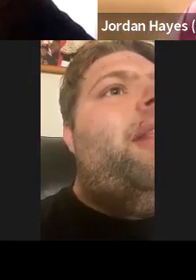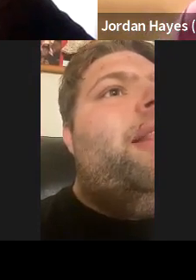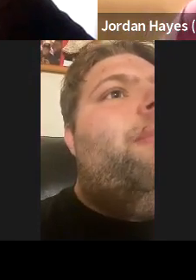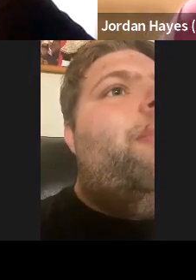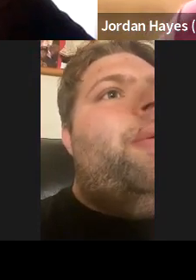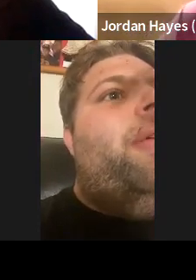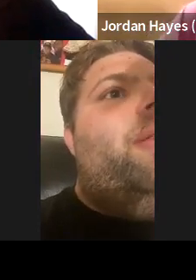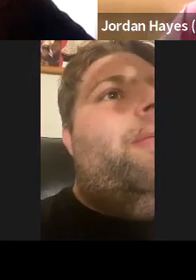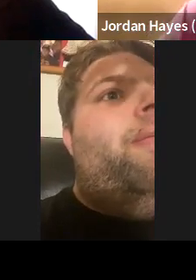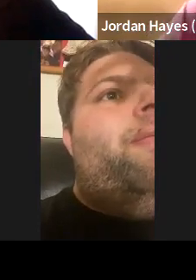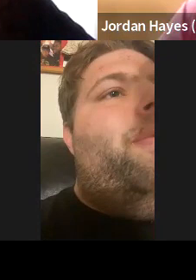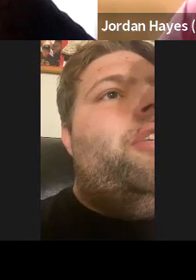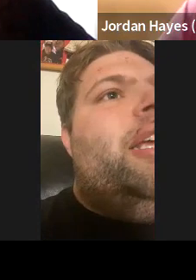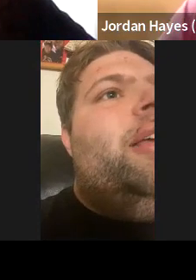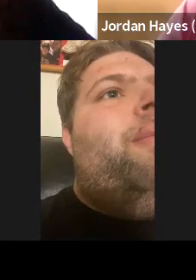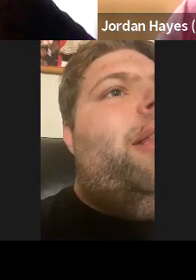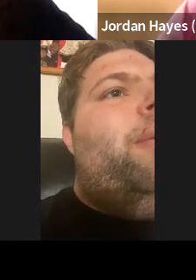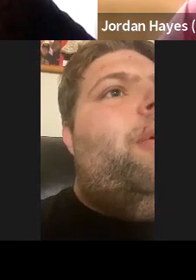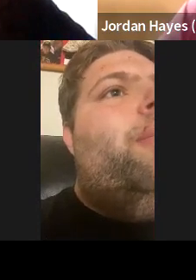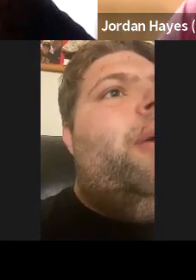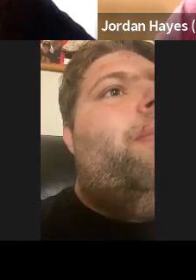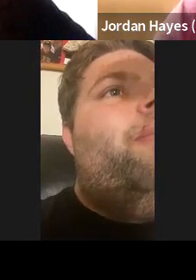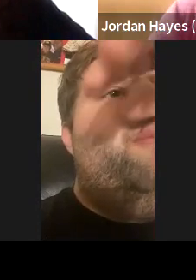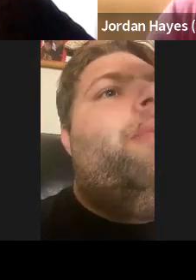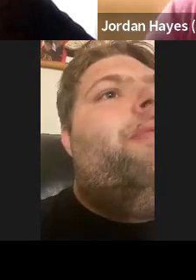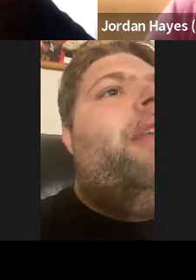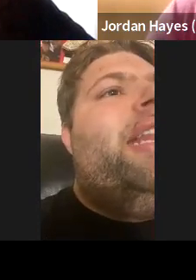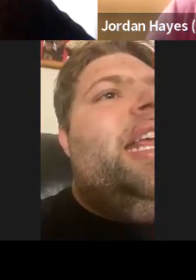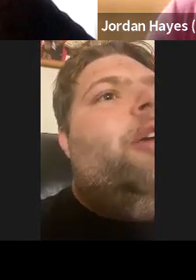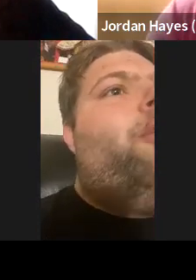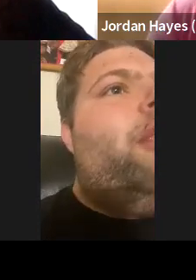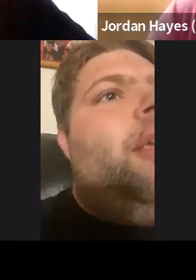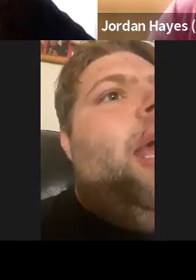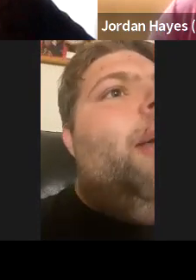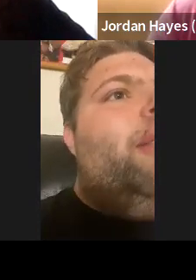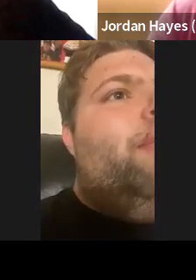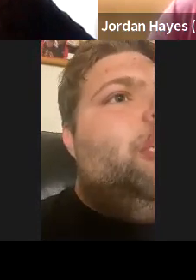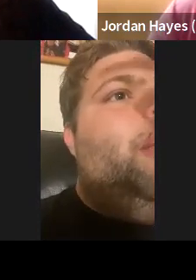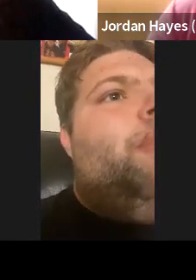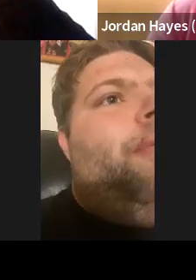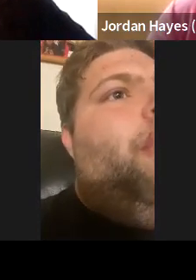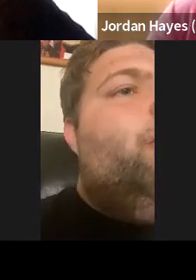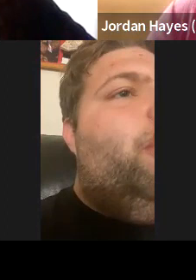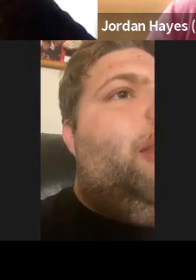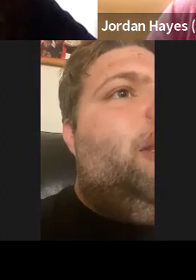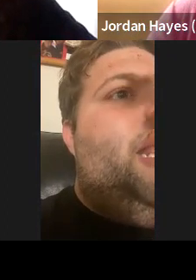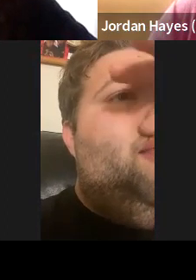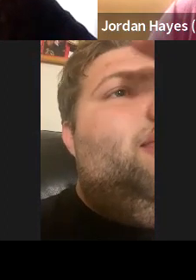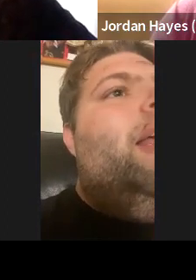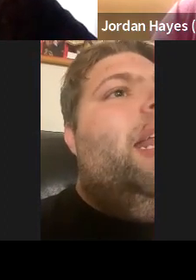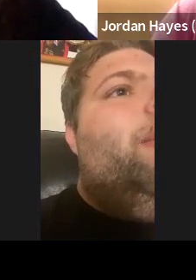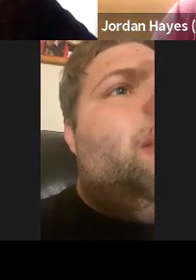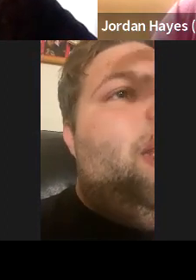I was in touch with people from Virginia when I lived in, but even before the years I was in Virginia before I moved out of